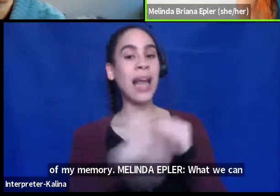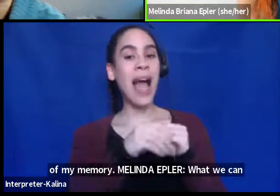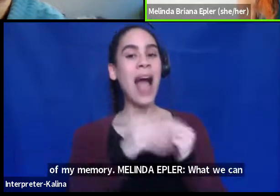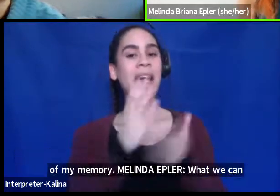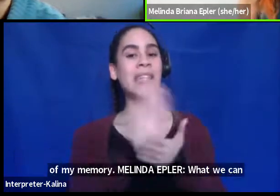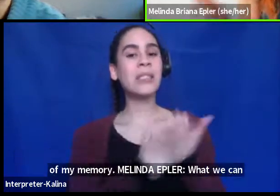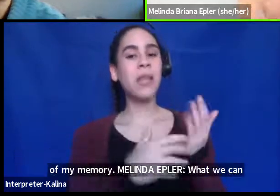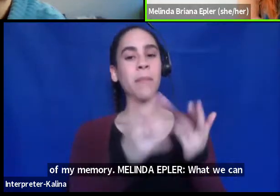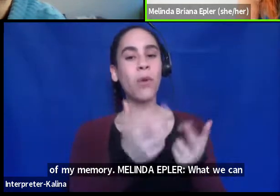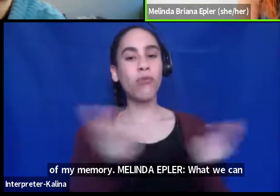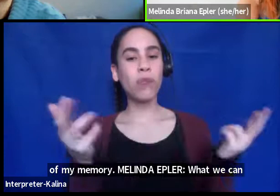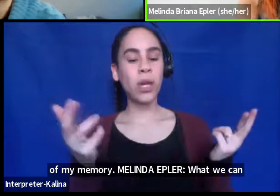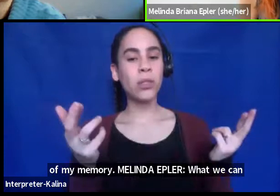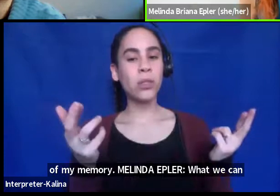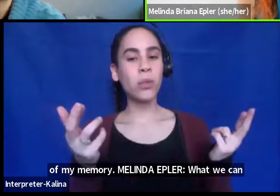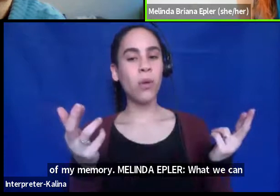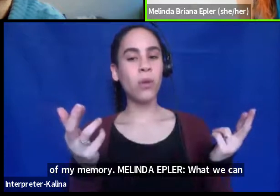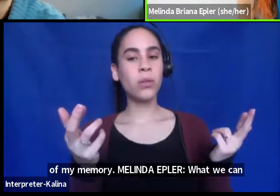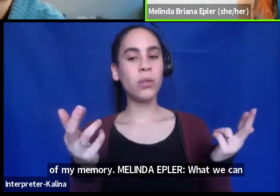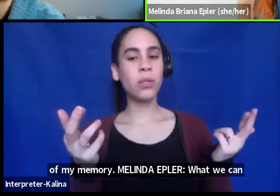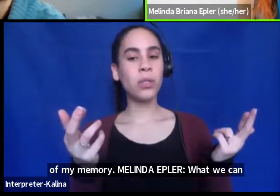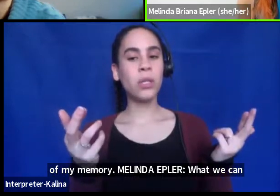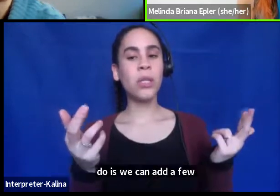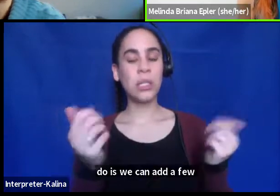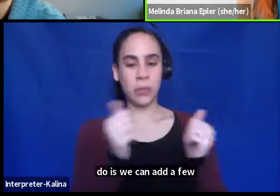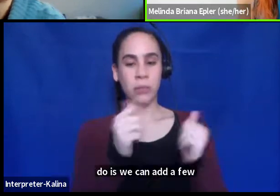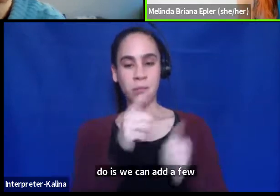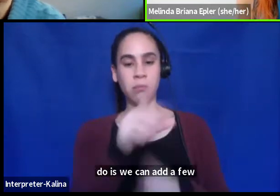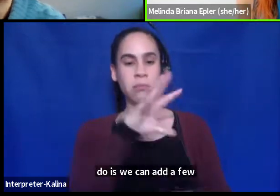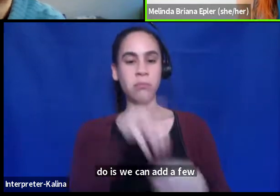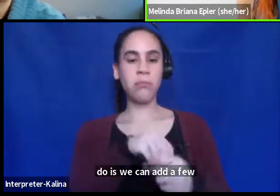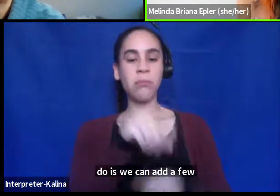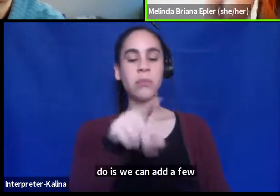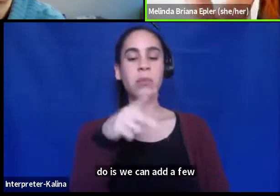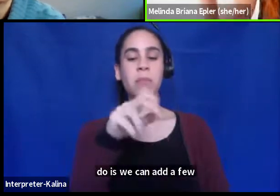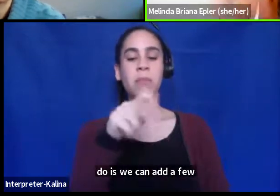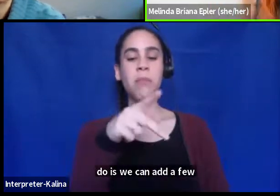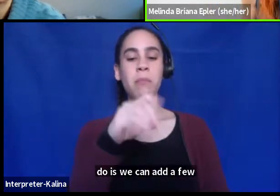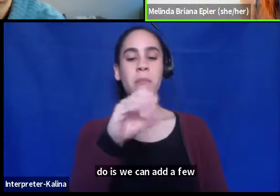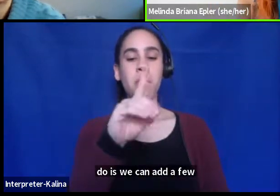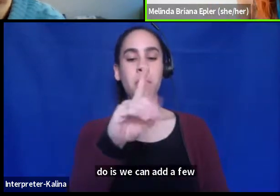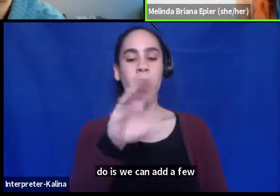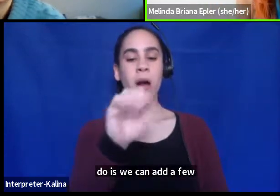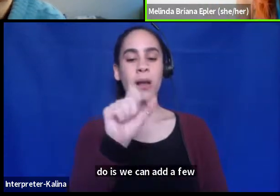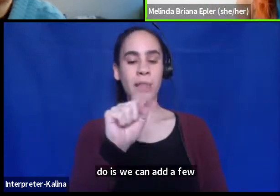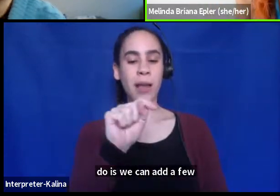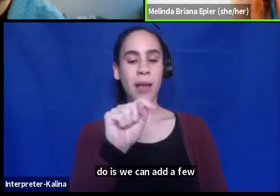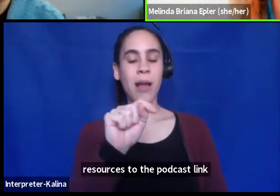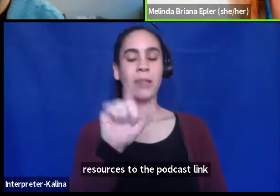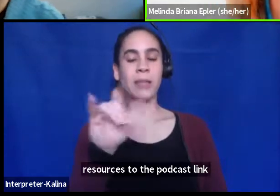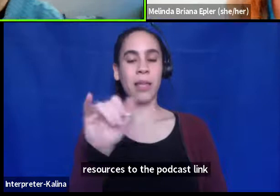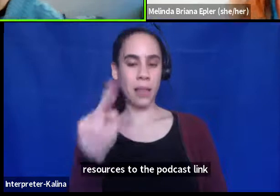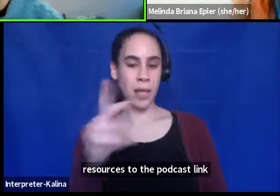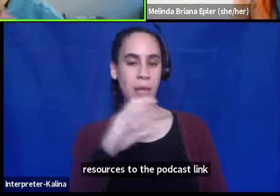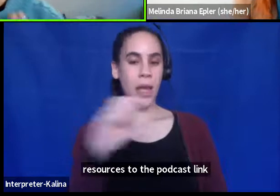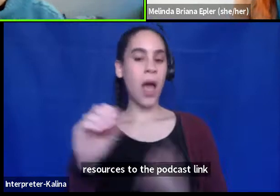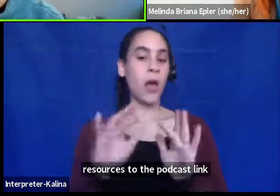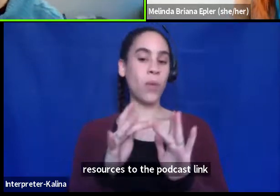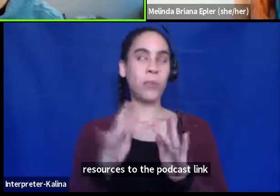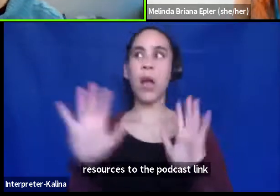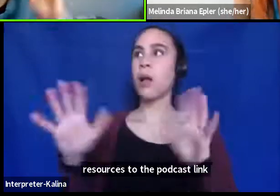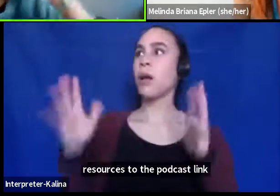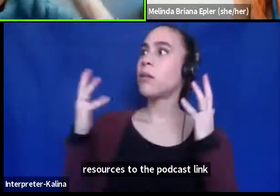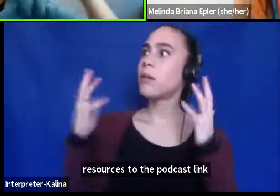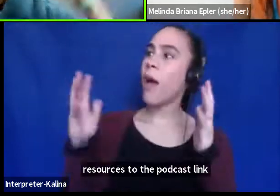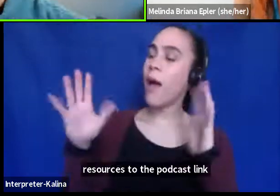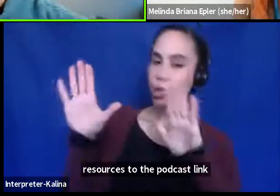resources to the podcast link and on our website as well. So maybe we can. Yay. Okay, great. Yeah,